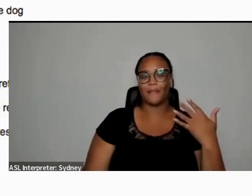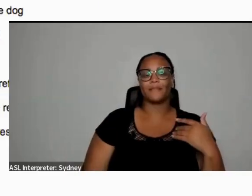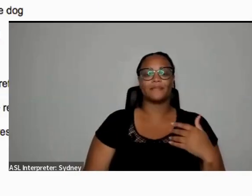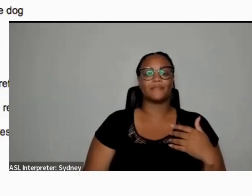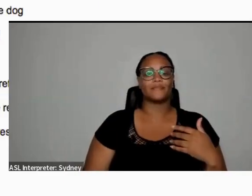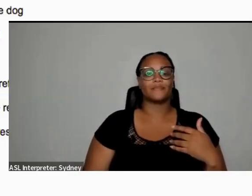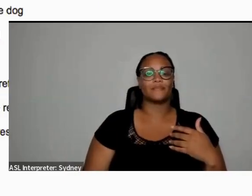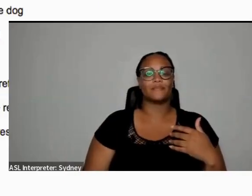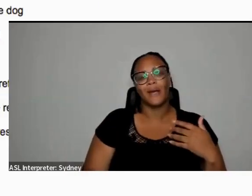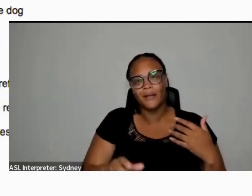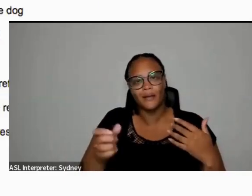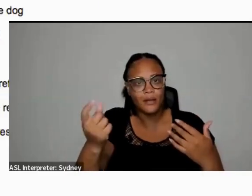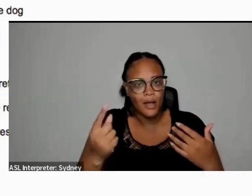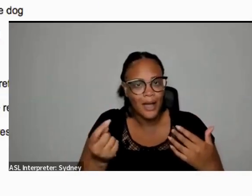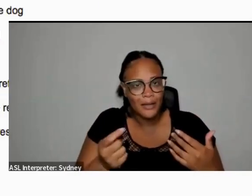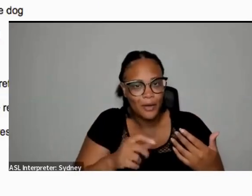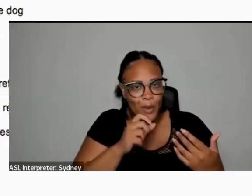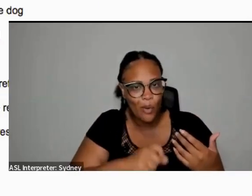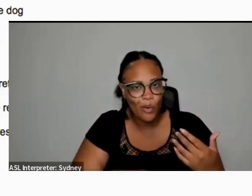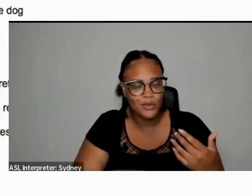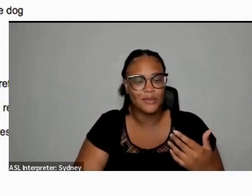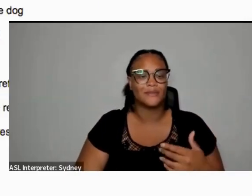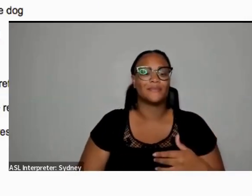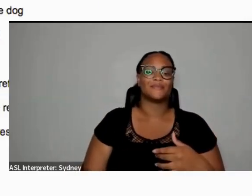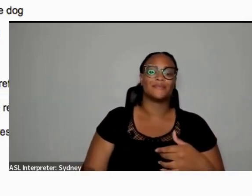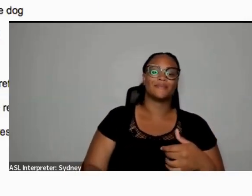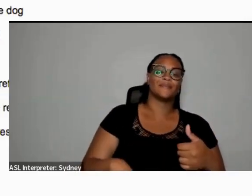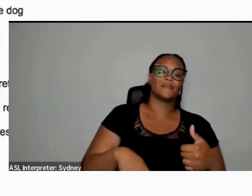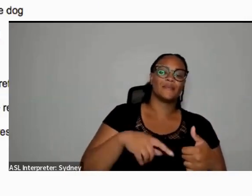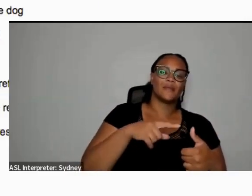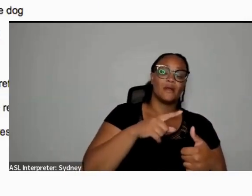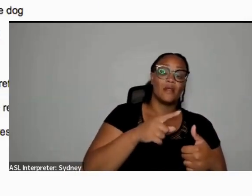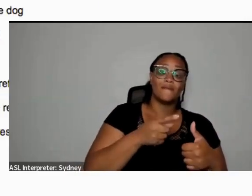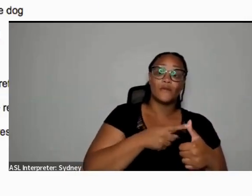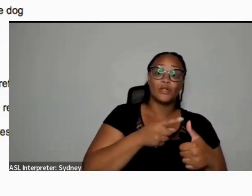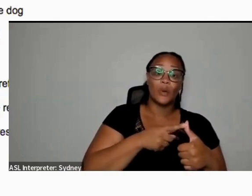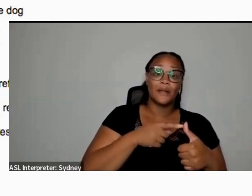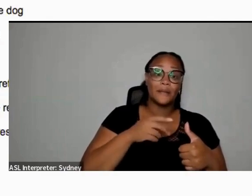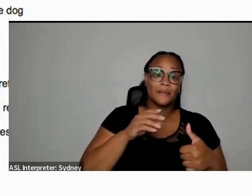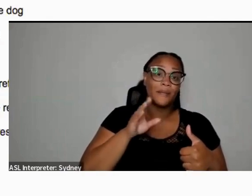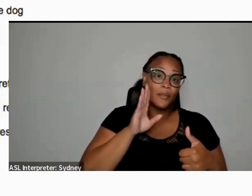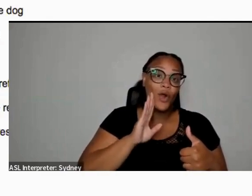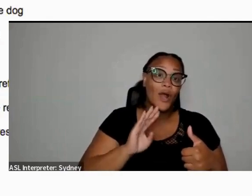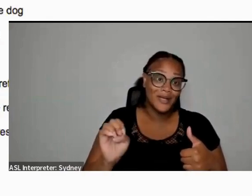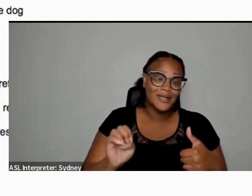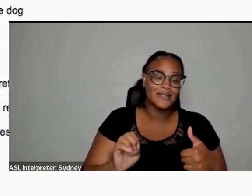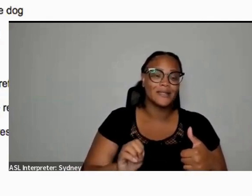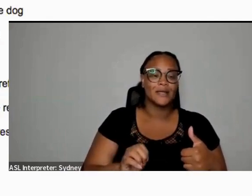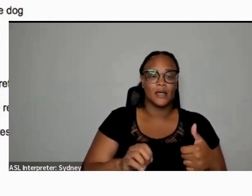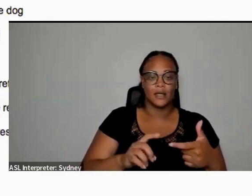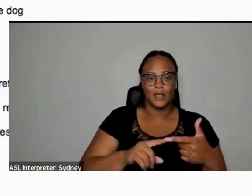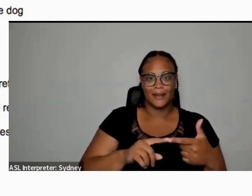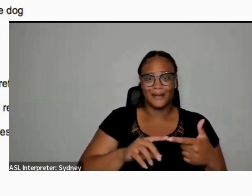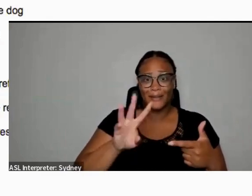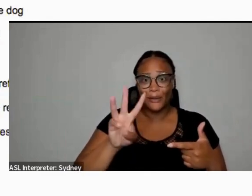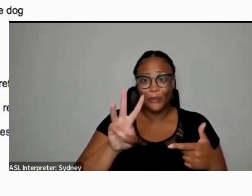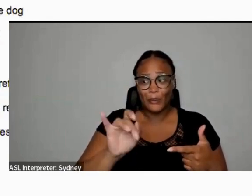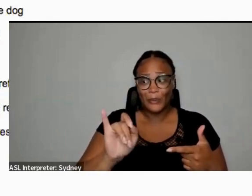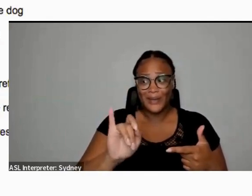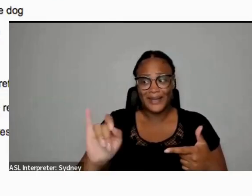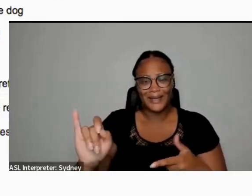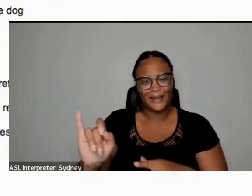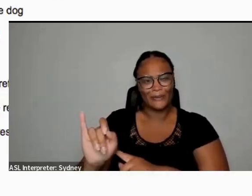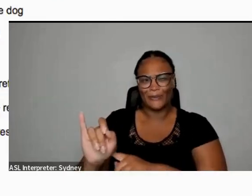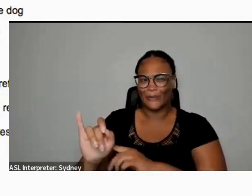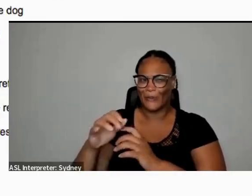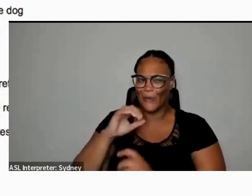make brownies. They wanted to play the Wii, hence the dated. They could